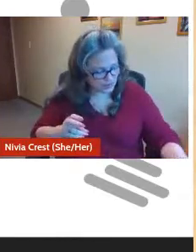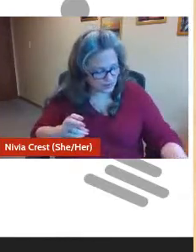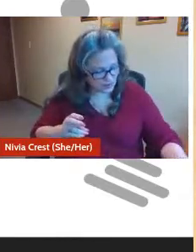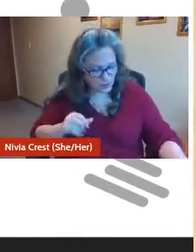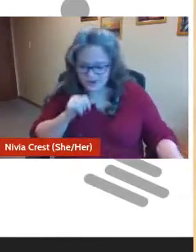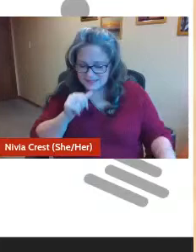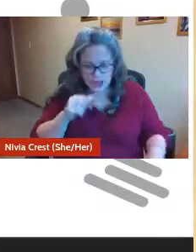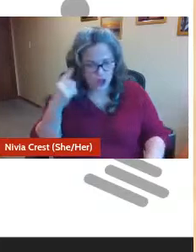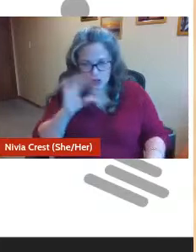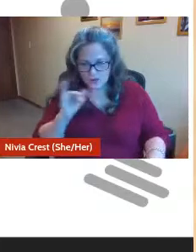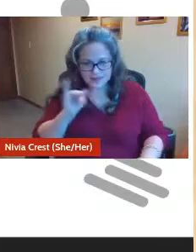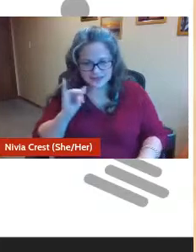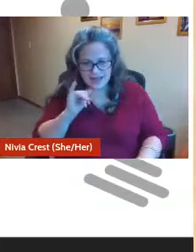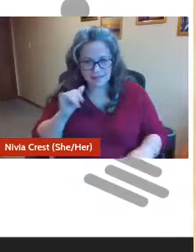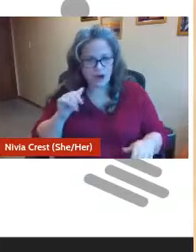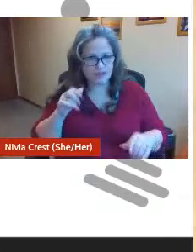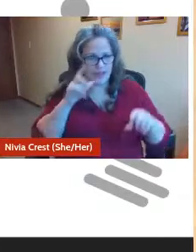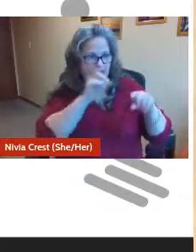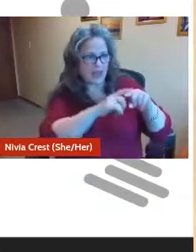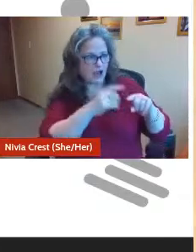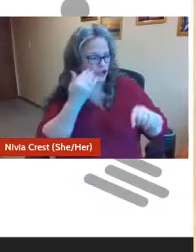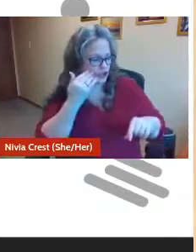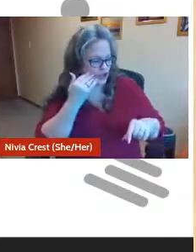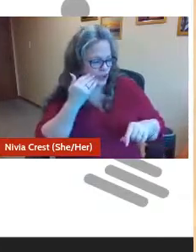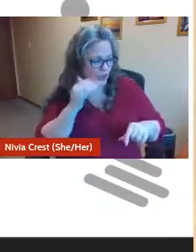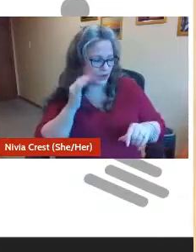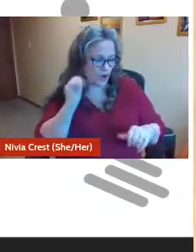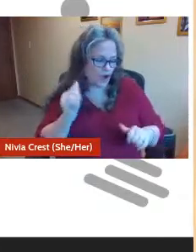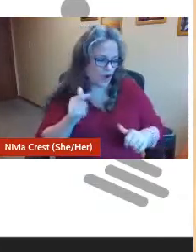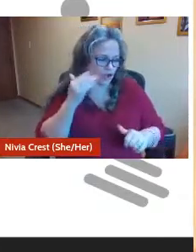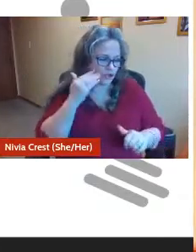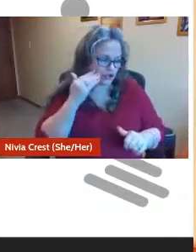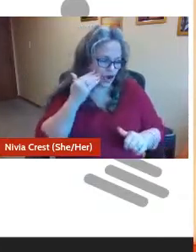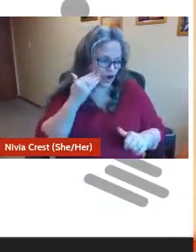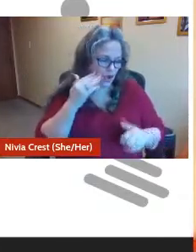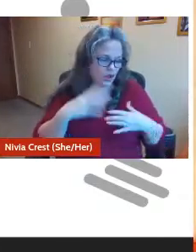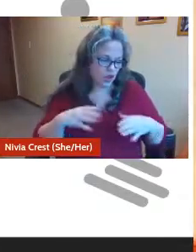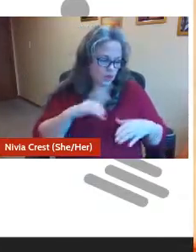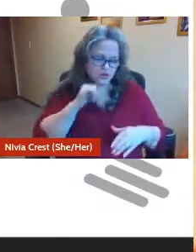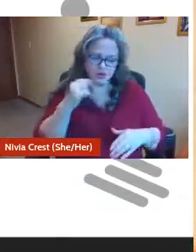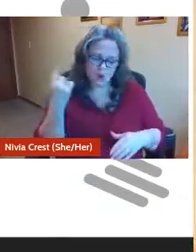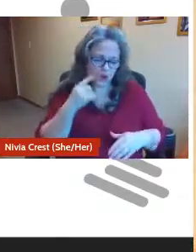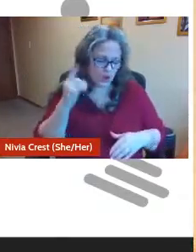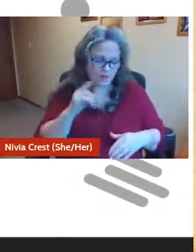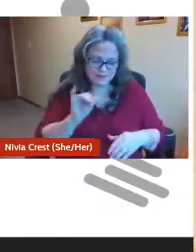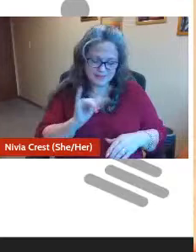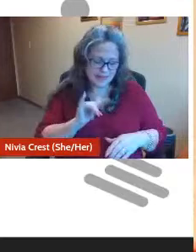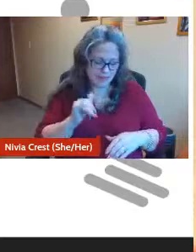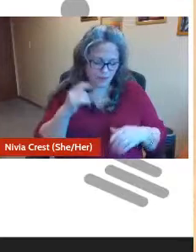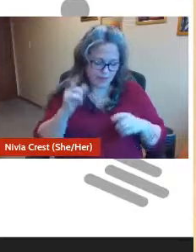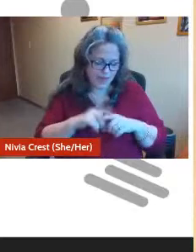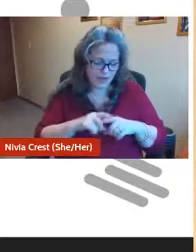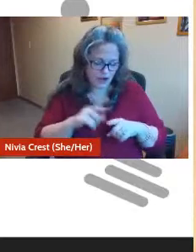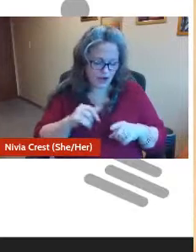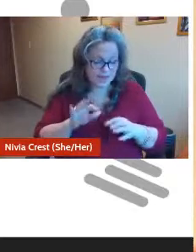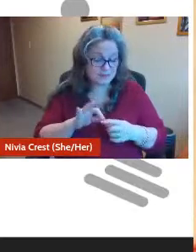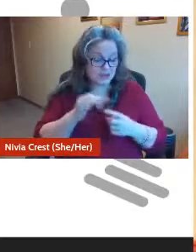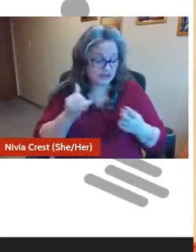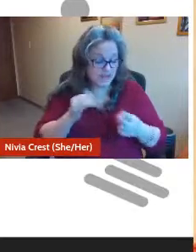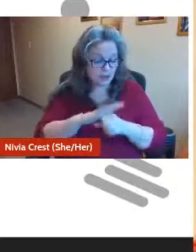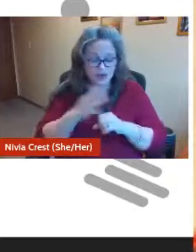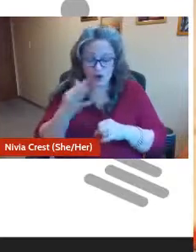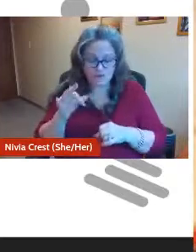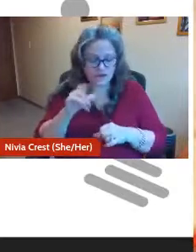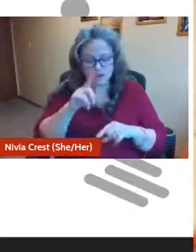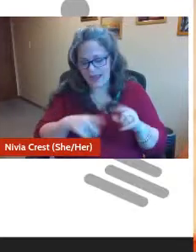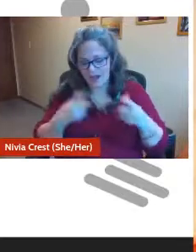same on the hanger, which, you know, we all know that clothes don't look the same on the hanger, mm-hmm. especially now with COVID, you can't